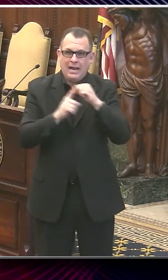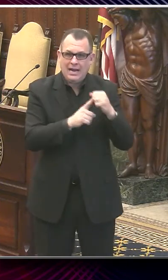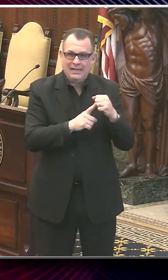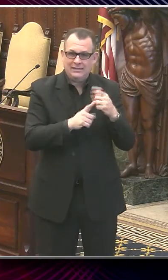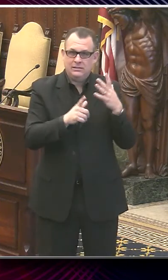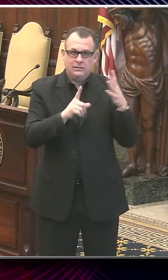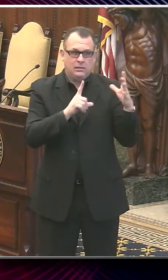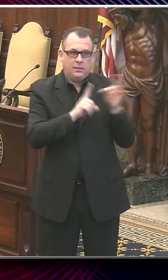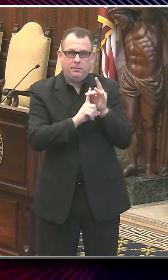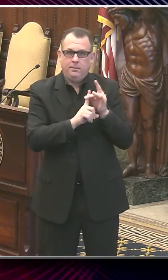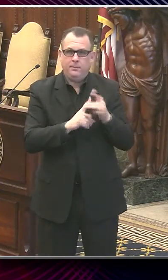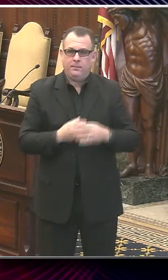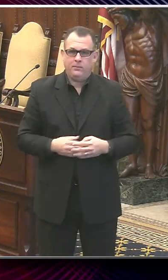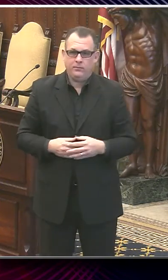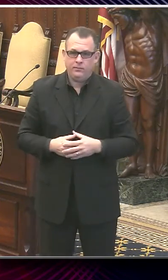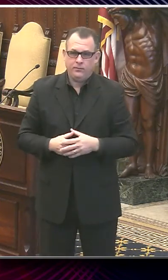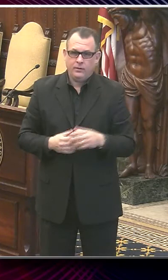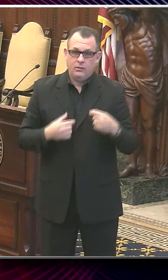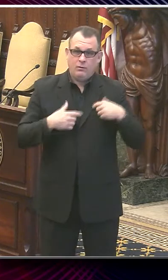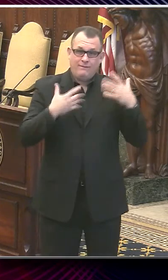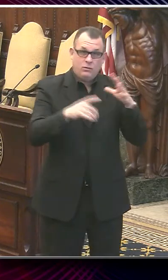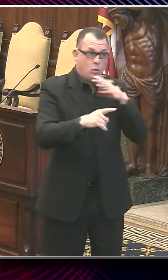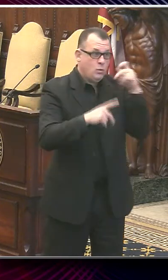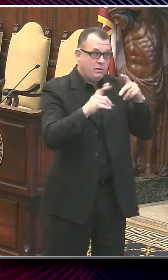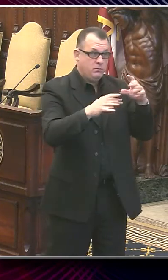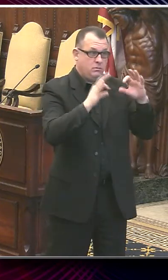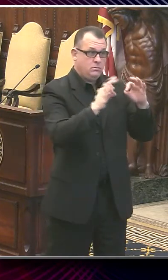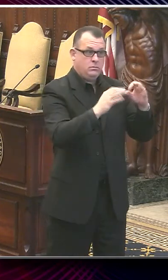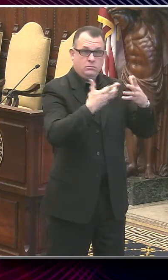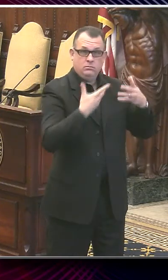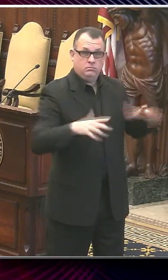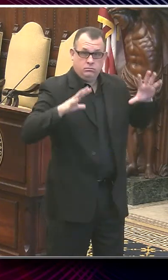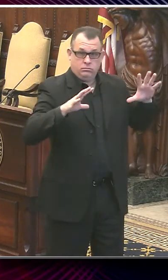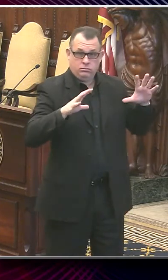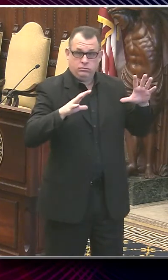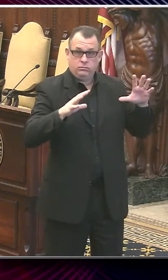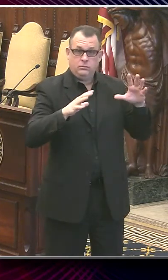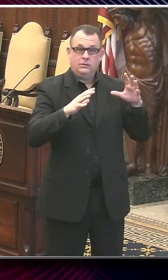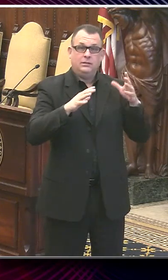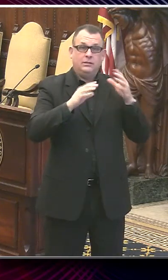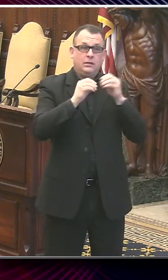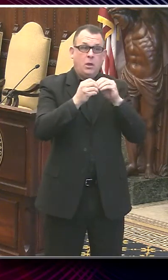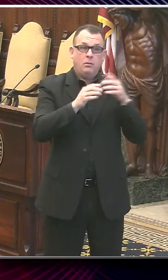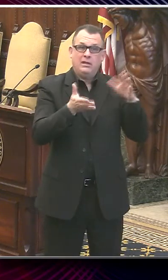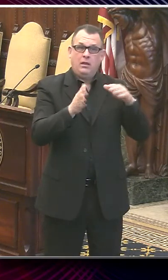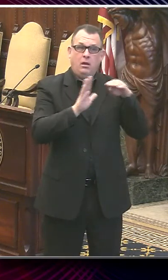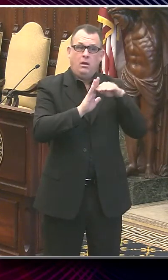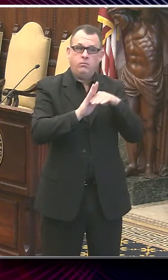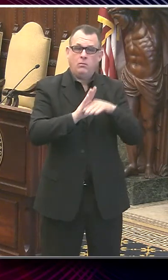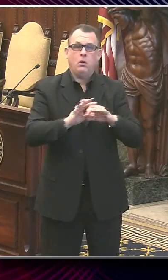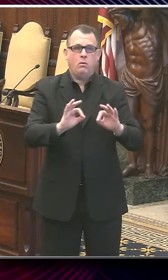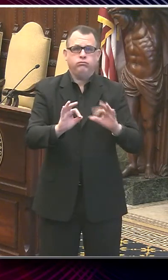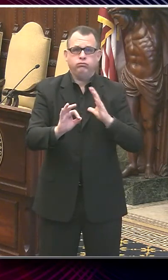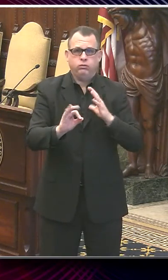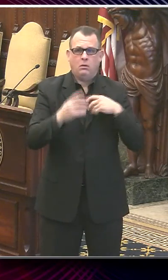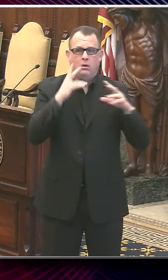vaccinating the elderly people, the benefit of that is to prevent them from dying of the infection. Given